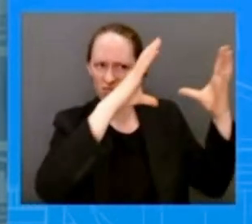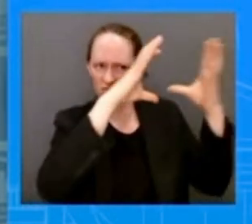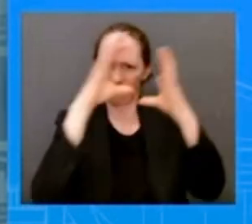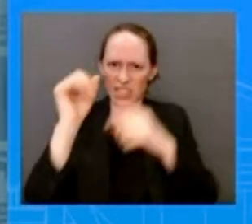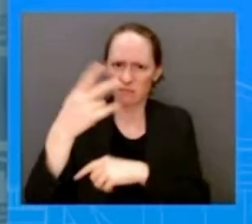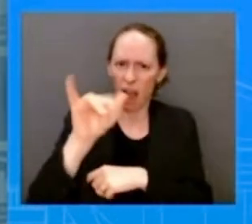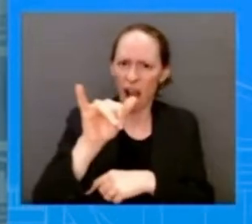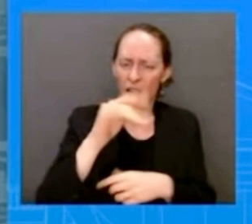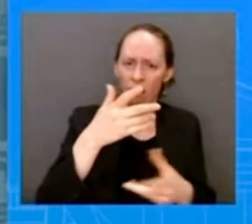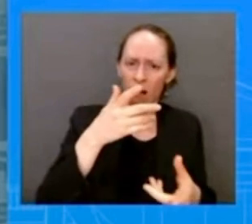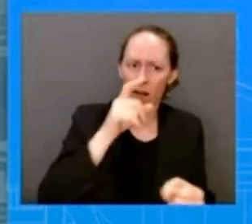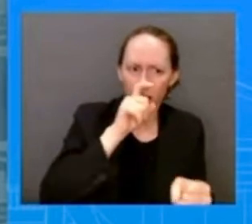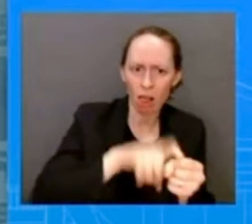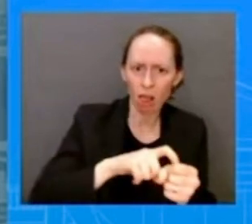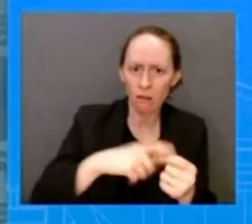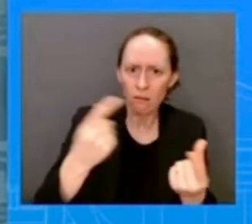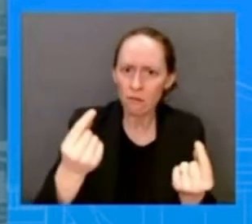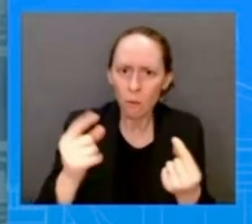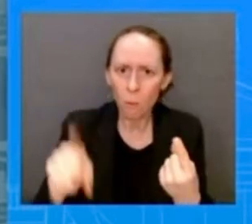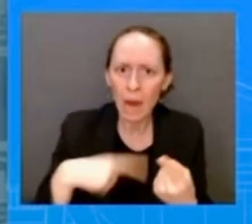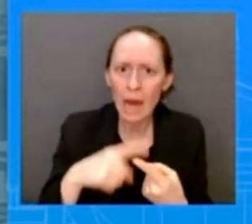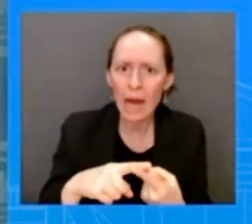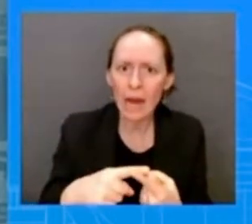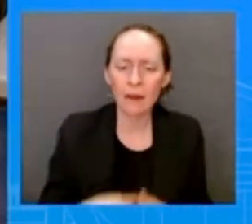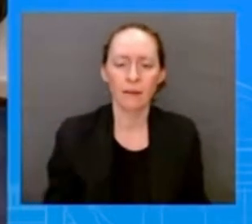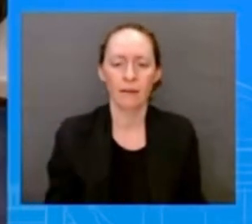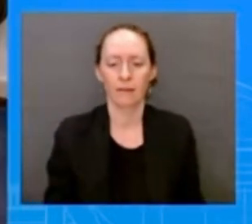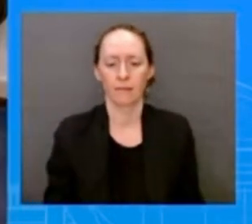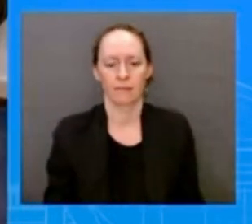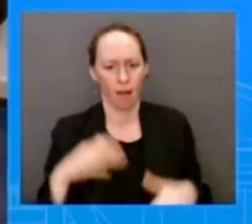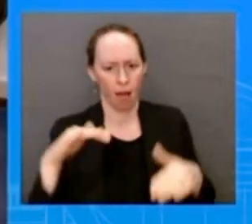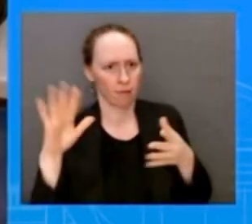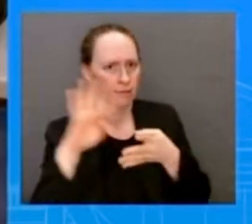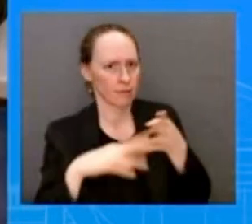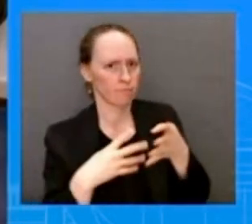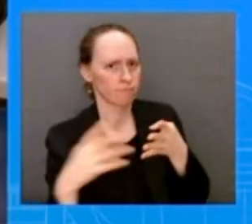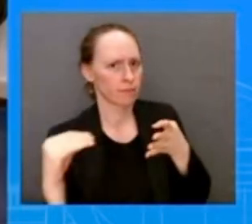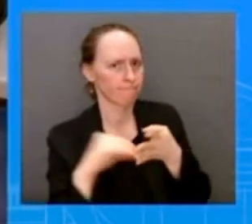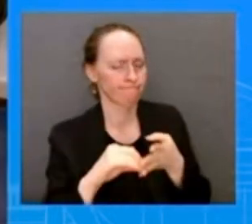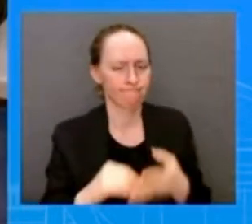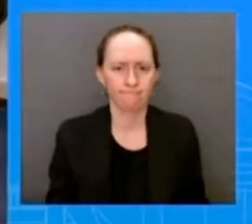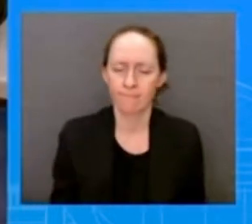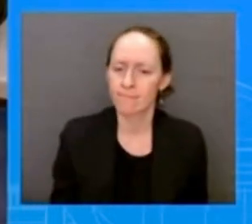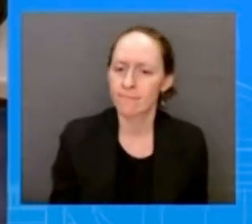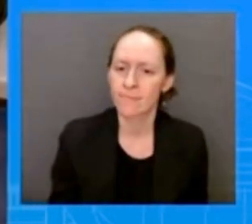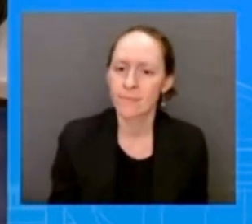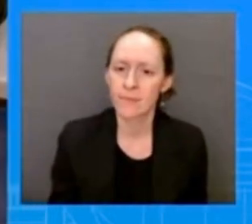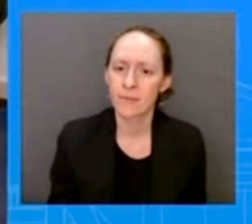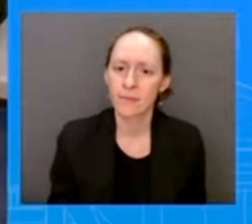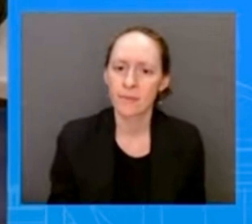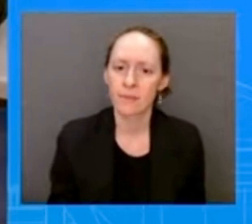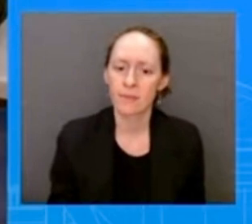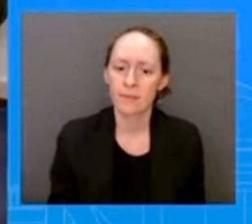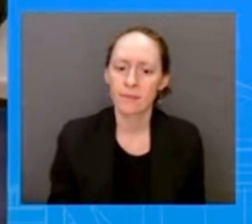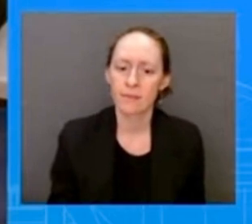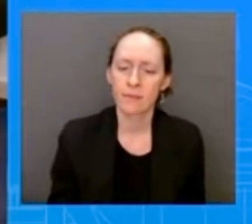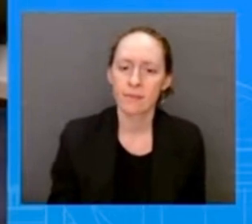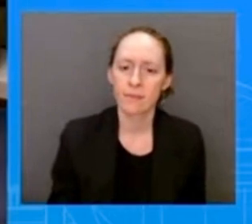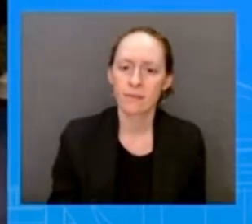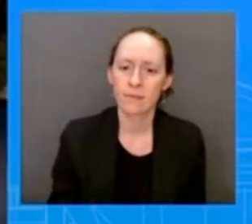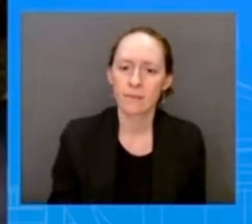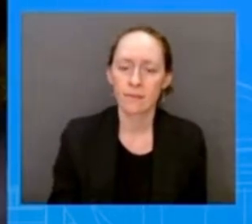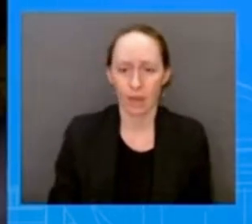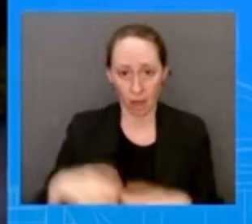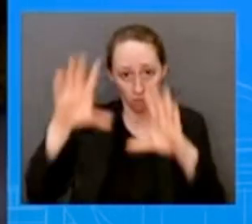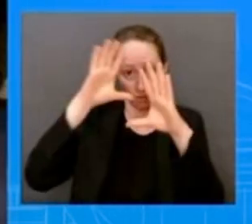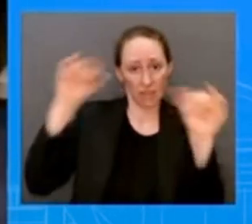months ago, the president promised Saudi Arabia would suffer, quote, consequences. That was his language after the Saudi-led OPEC unexpectedly